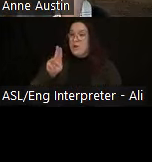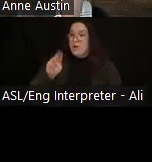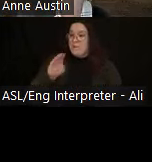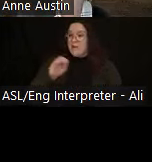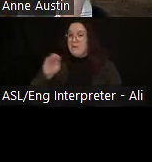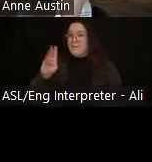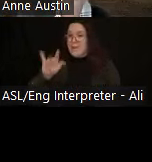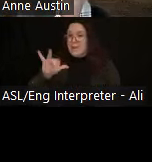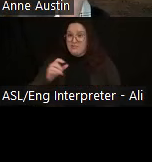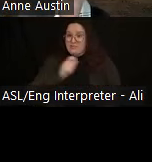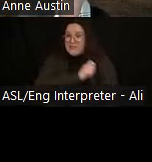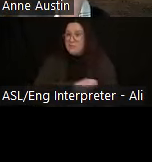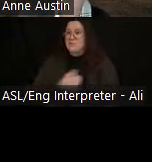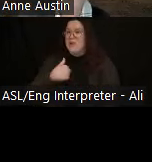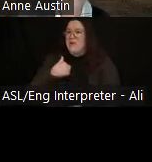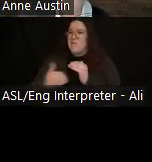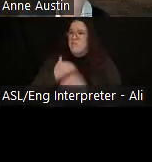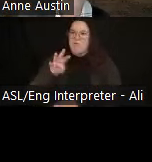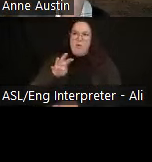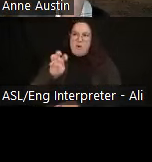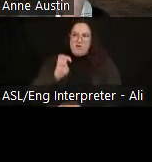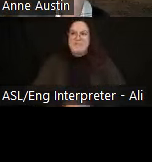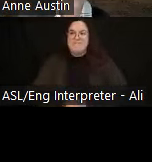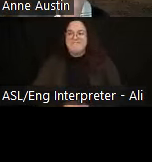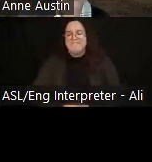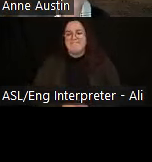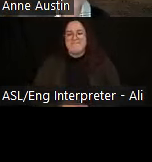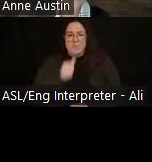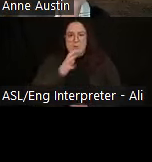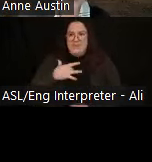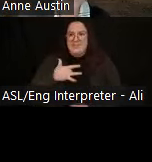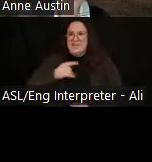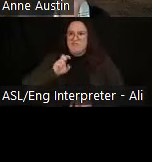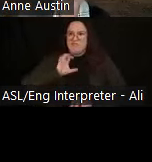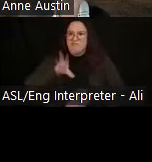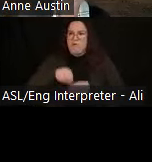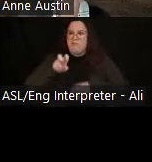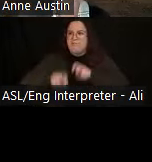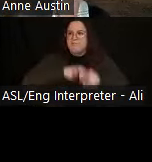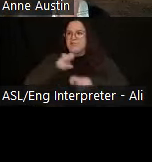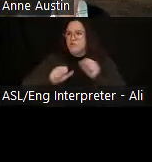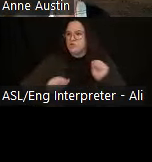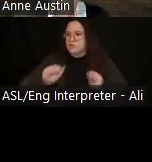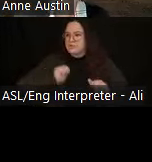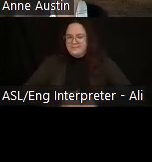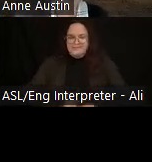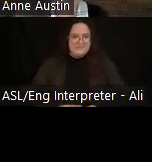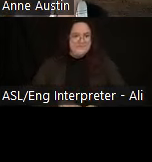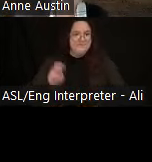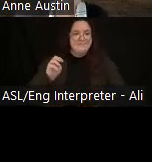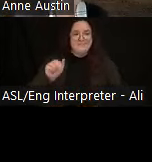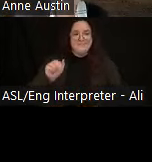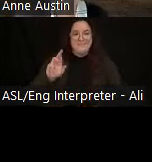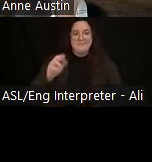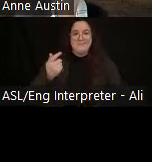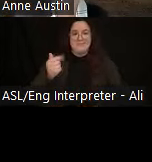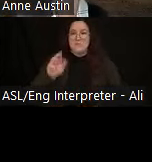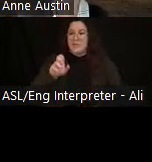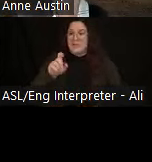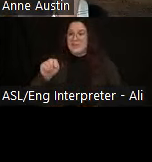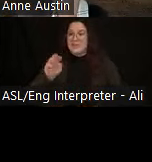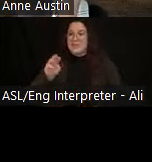common show in circus performances. Margaret Mifflin, who wrote a book looking at